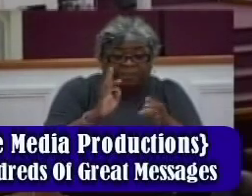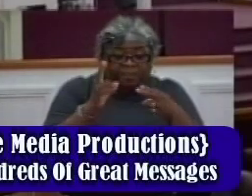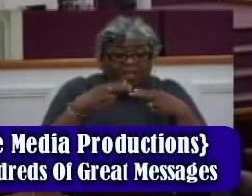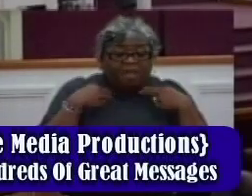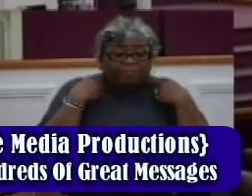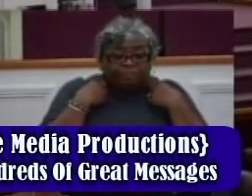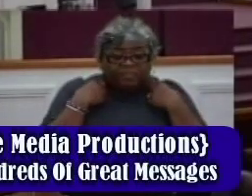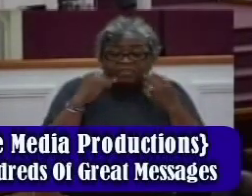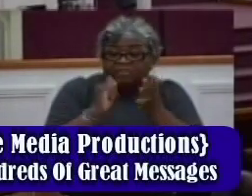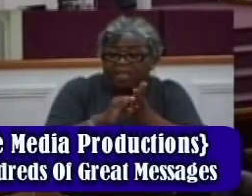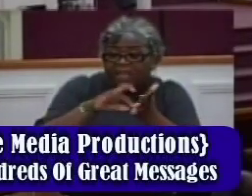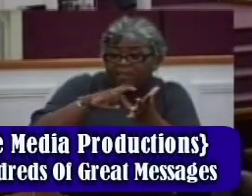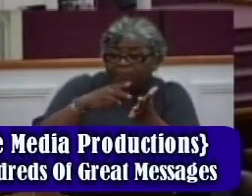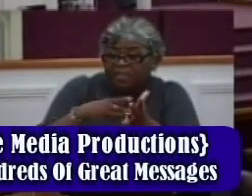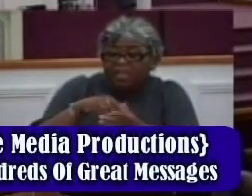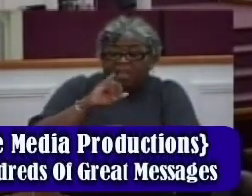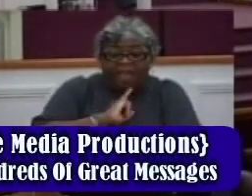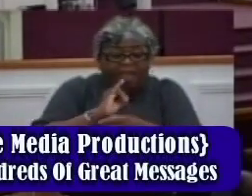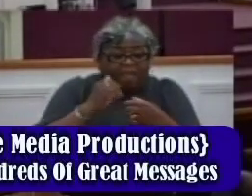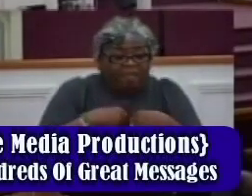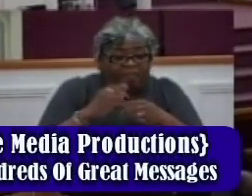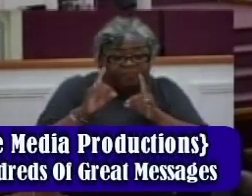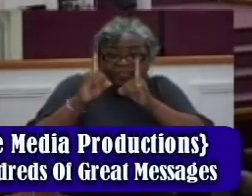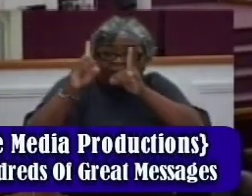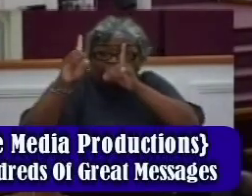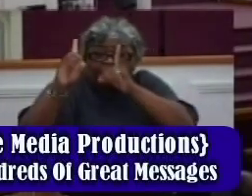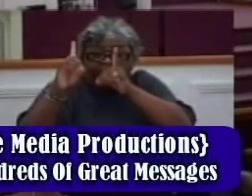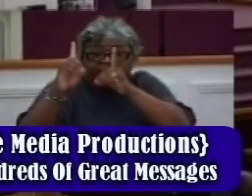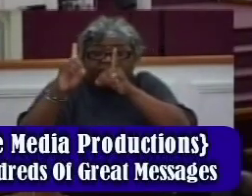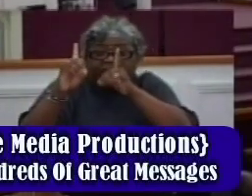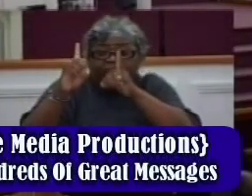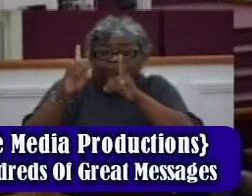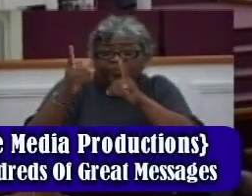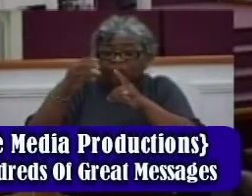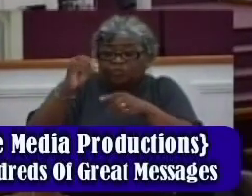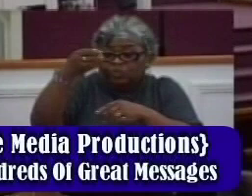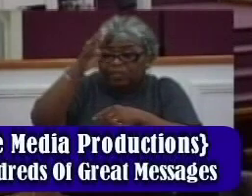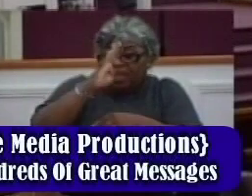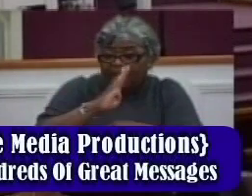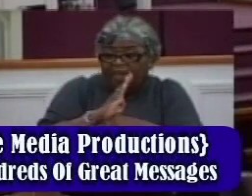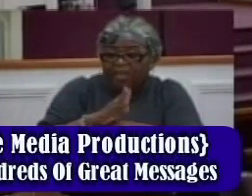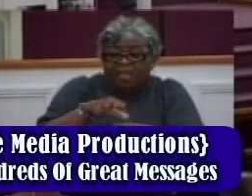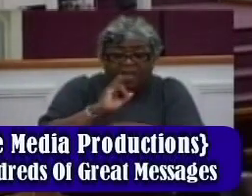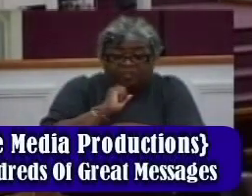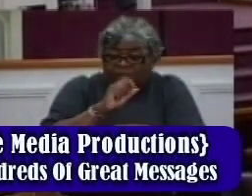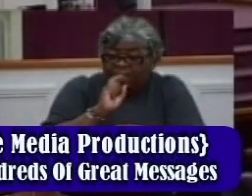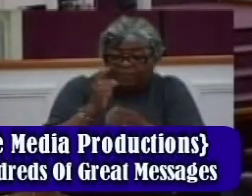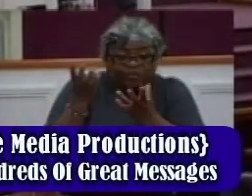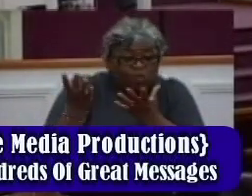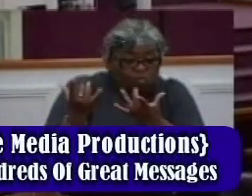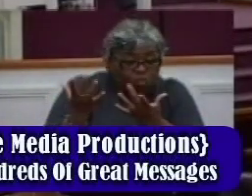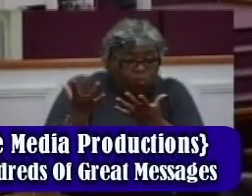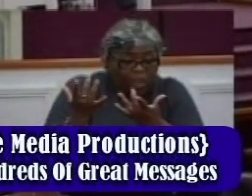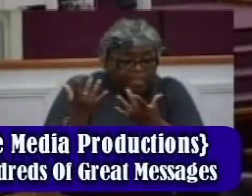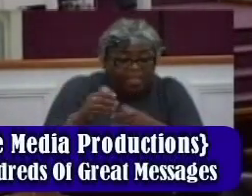priest, that means that I have direct access to God. I don't have to wait. I don't have to